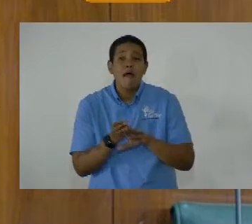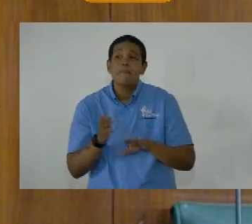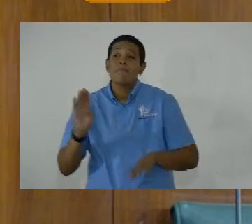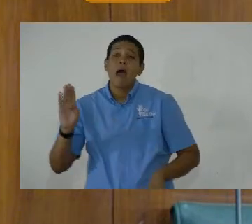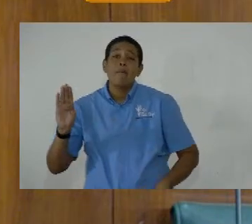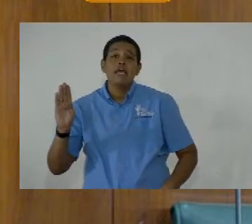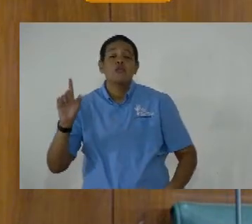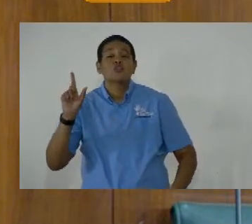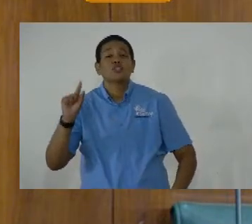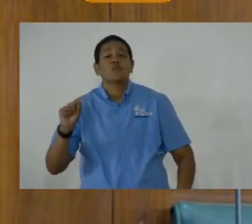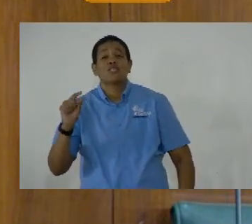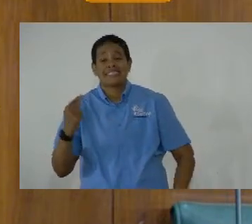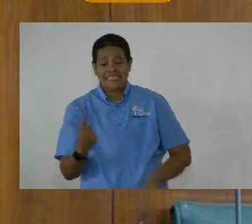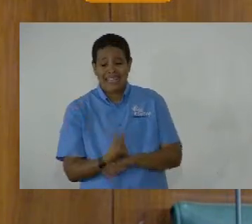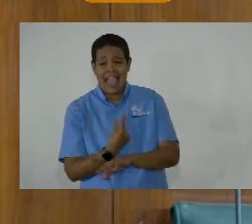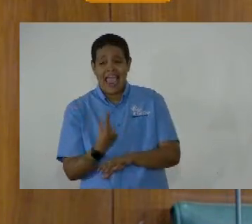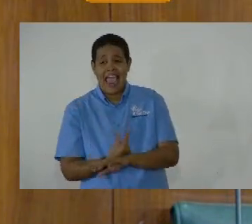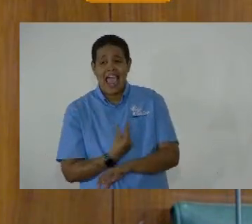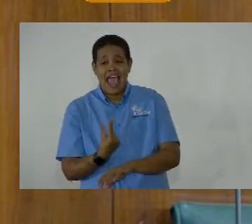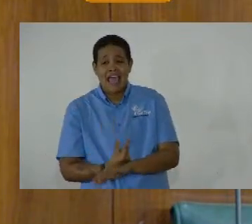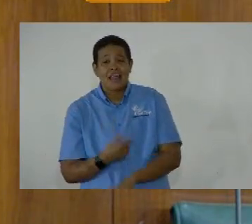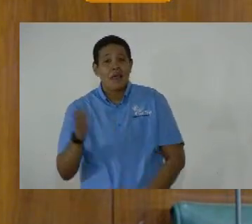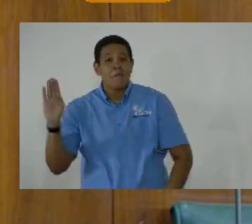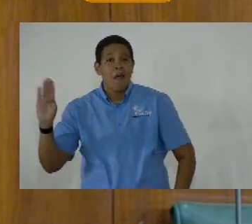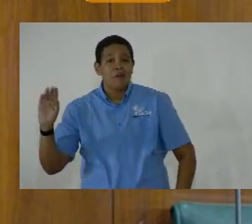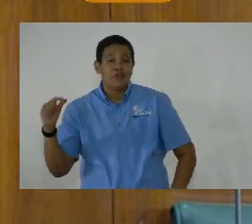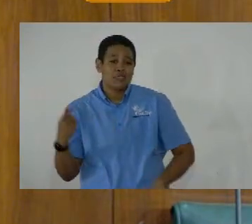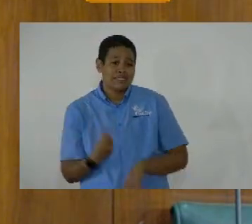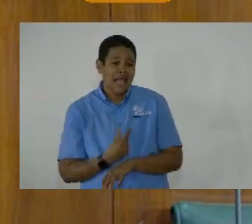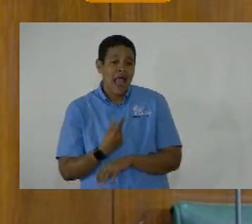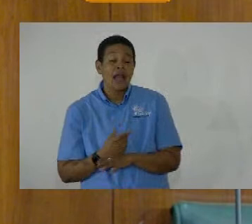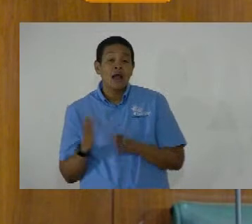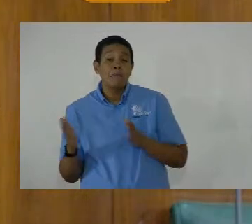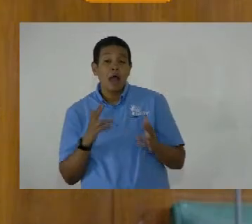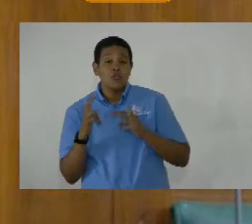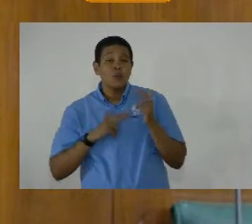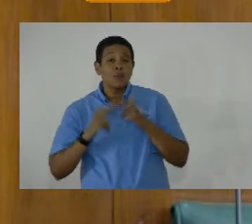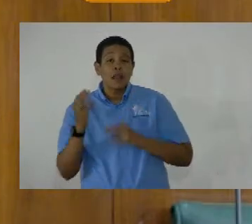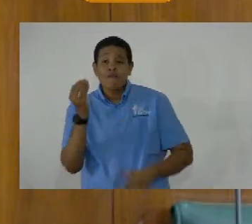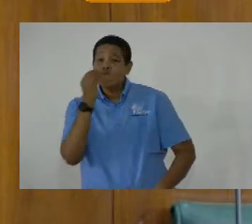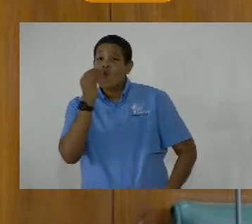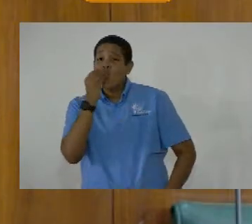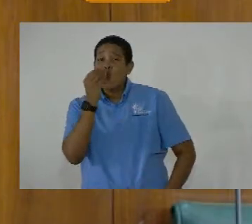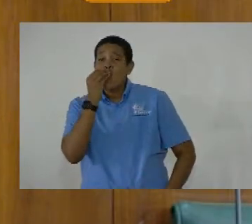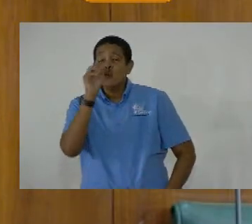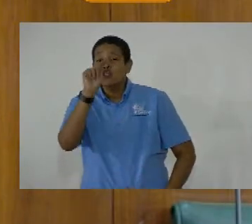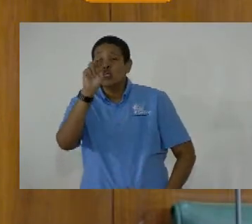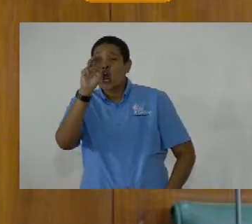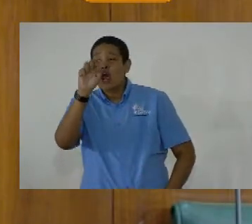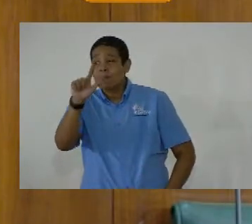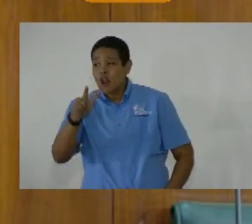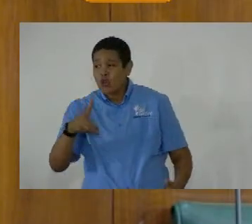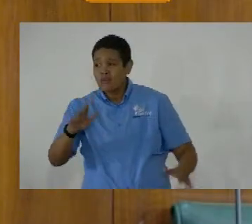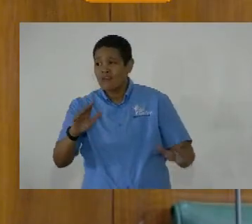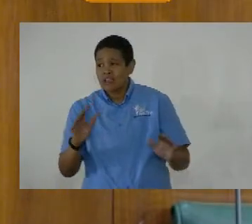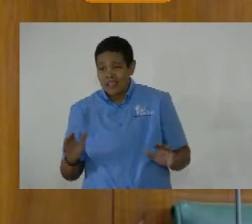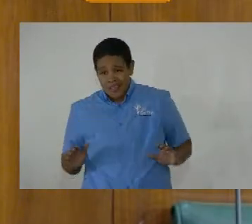Guyana are planning to build a food terminal to facilitate the movement